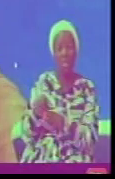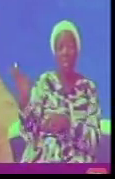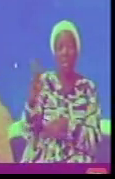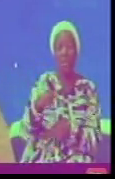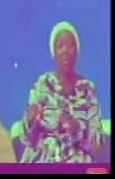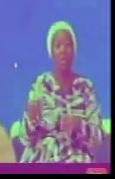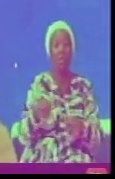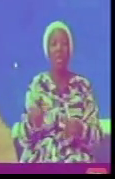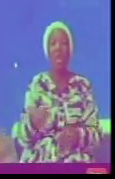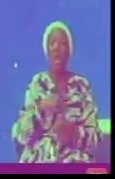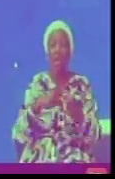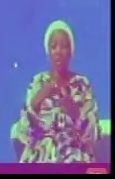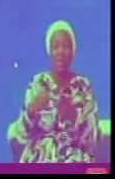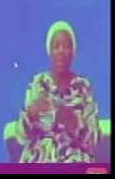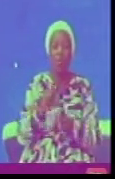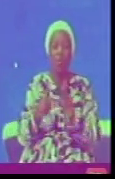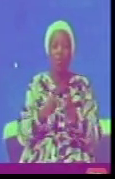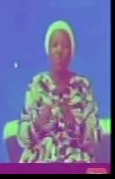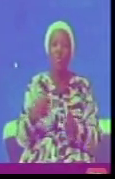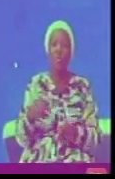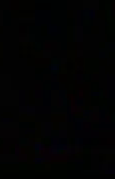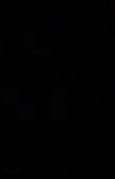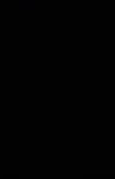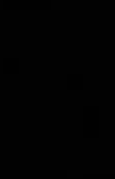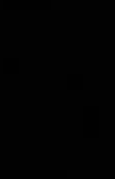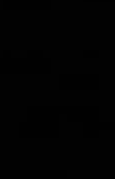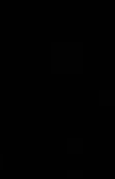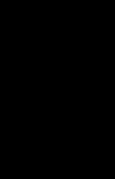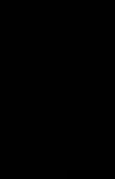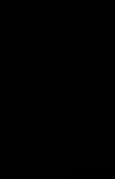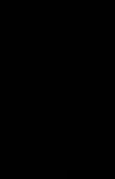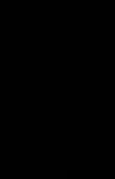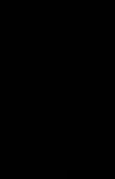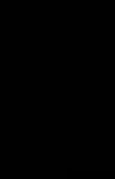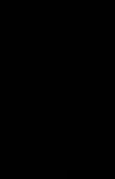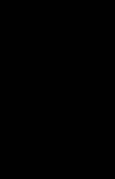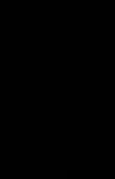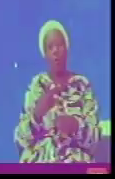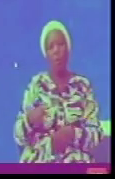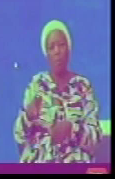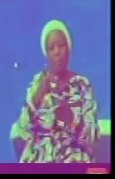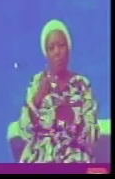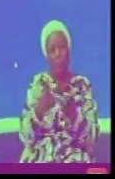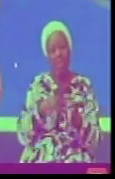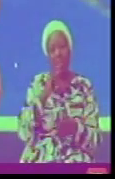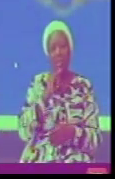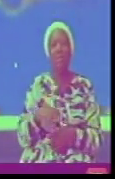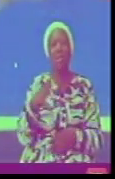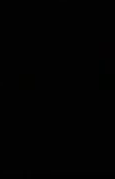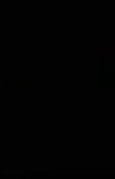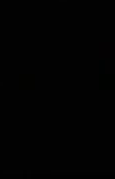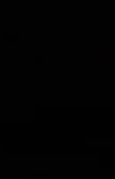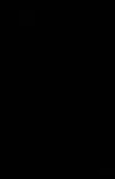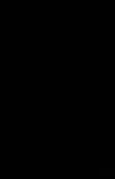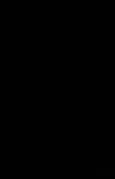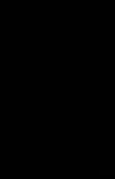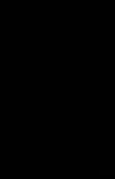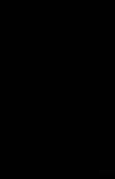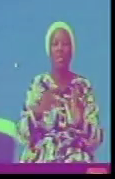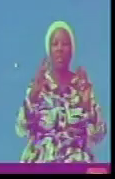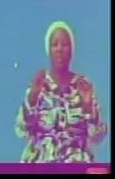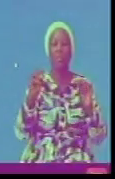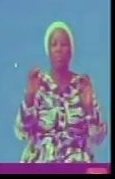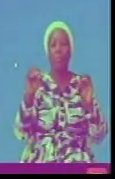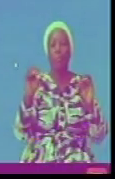do. We have sinned against God like they did, and the people against God. And the second